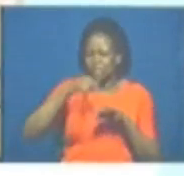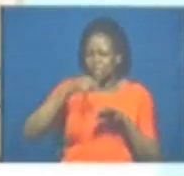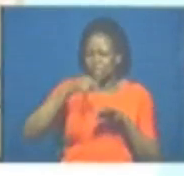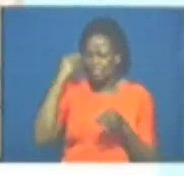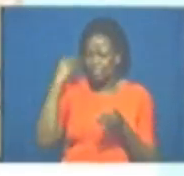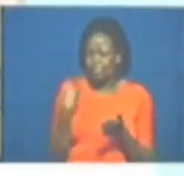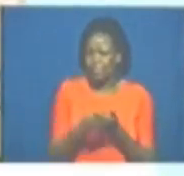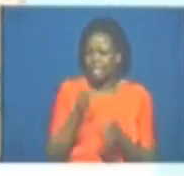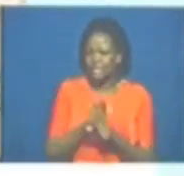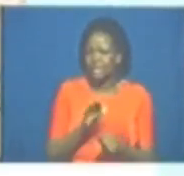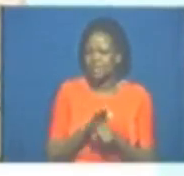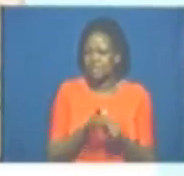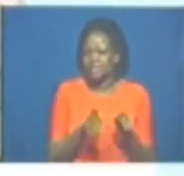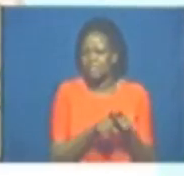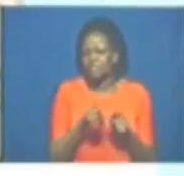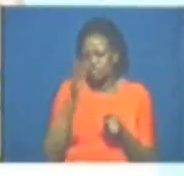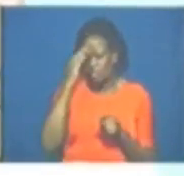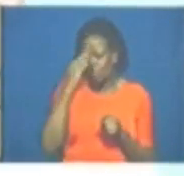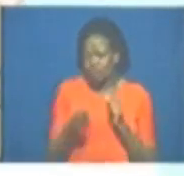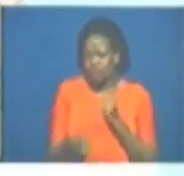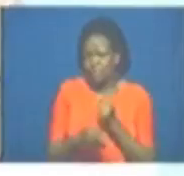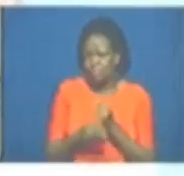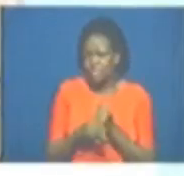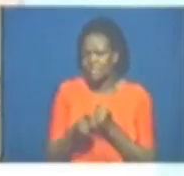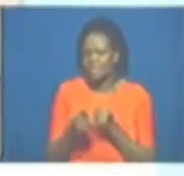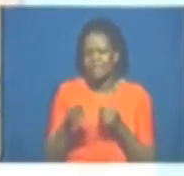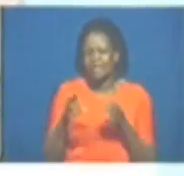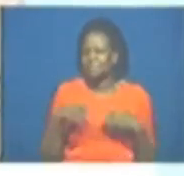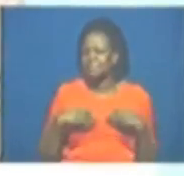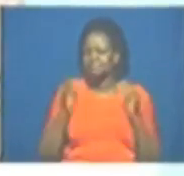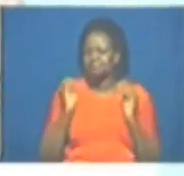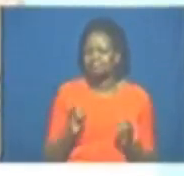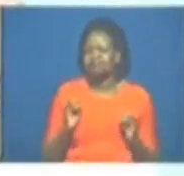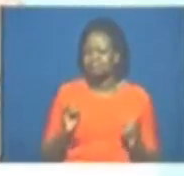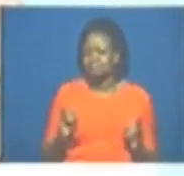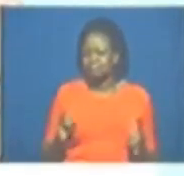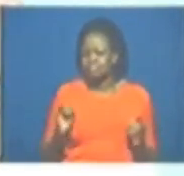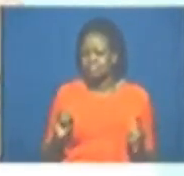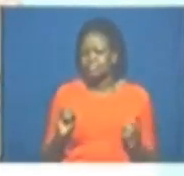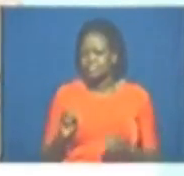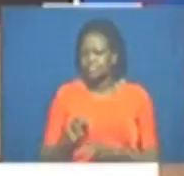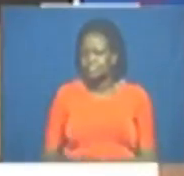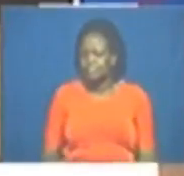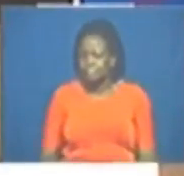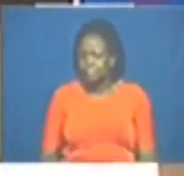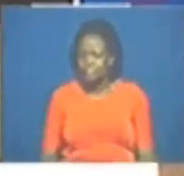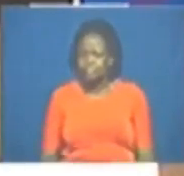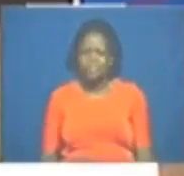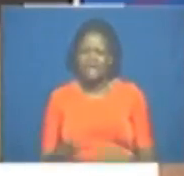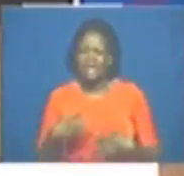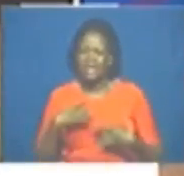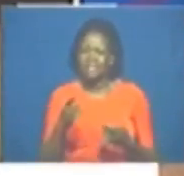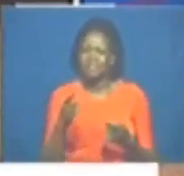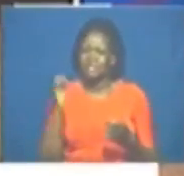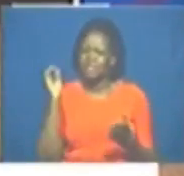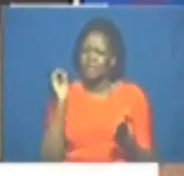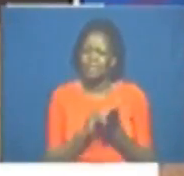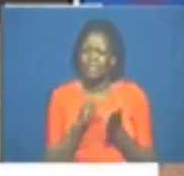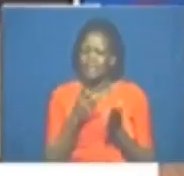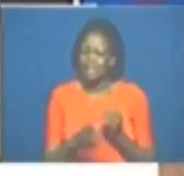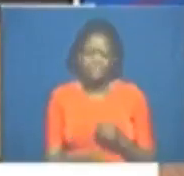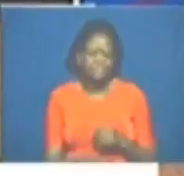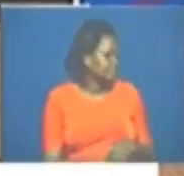guys know there are kickbacks in those projects, they don't want to release, to let so an issue of vested interest. Yes, vested interest. Let's not talk